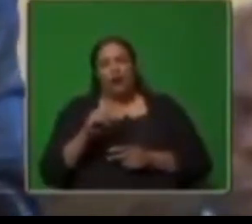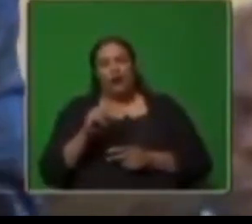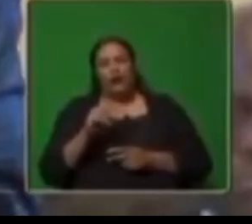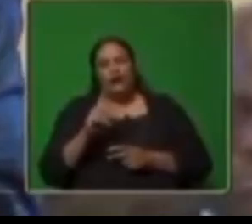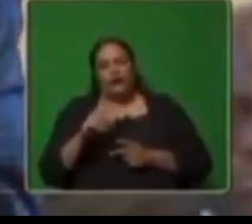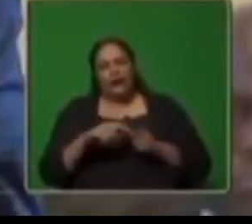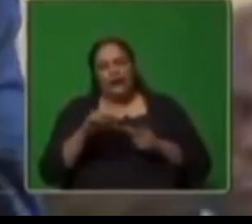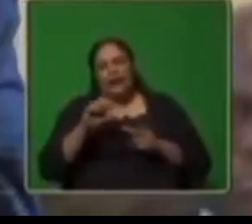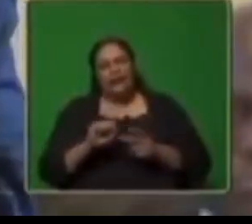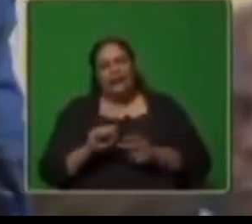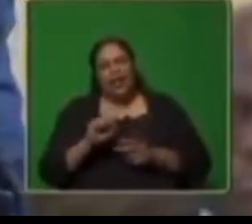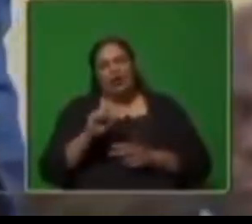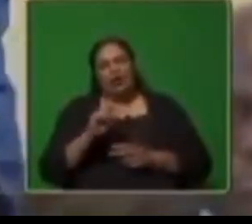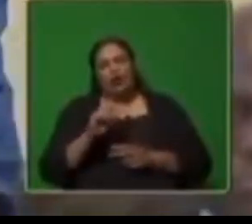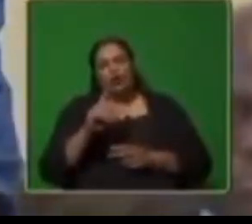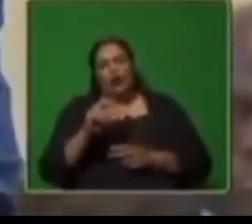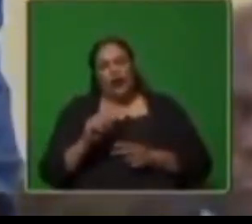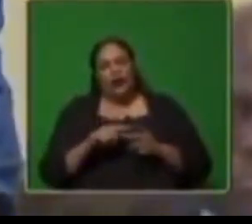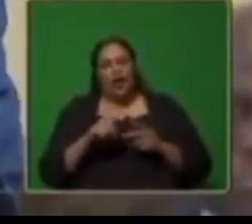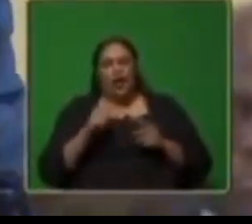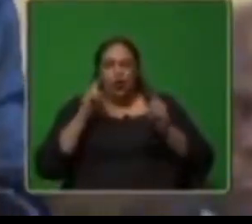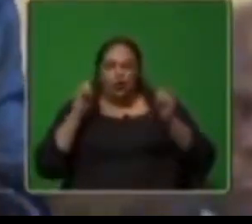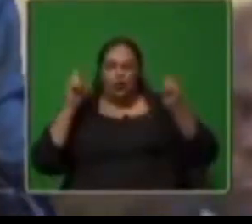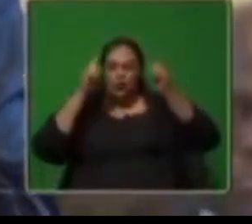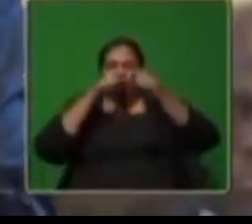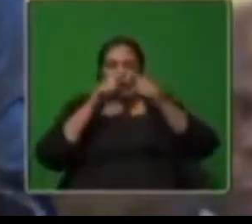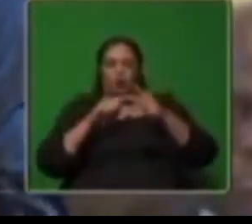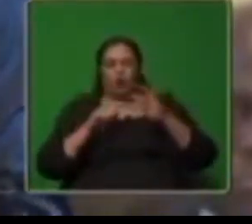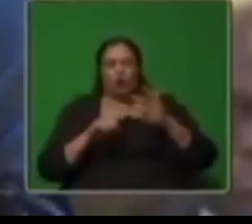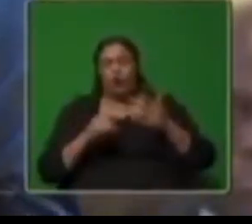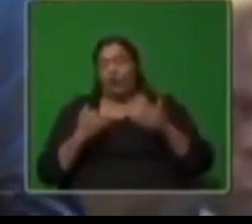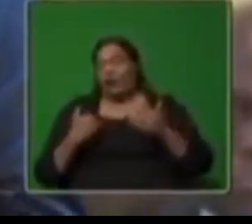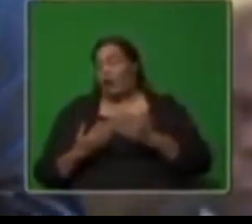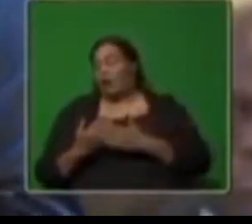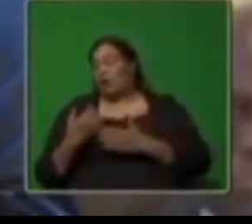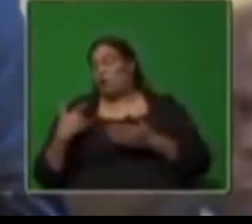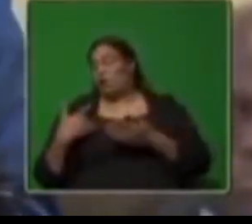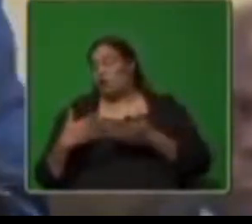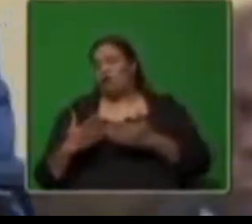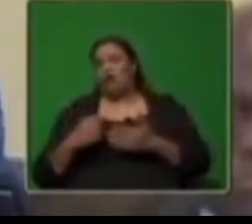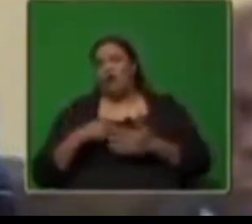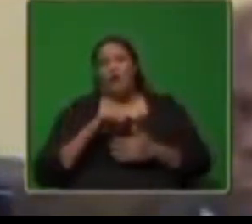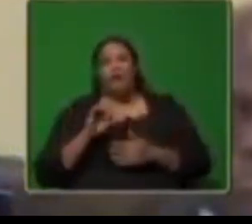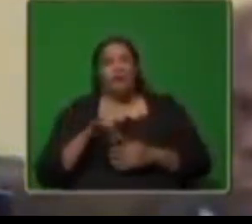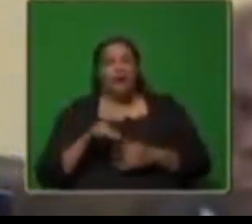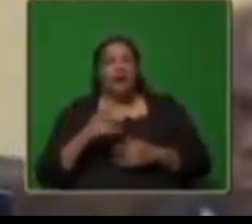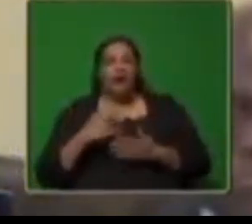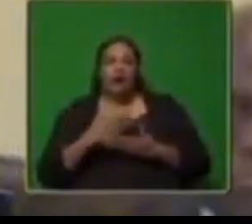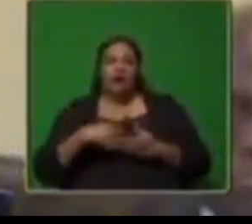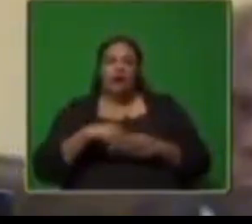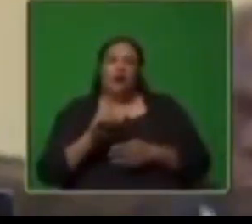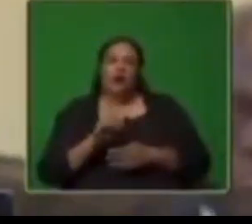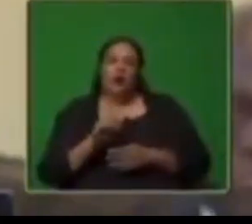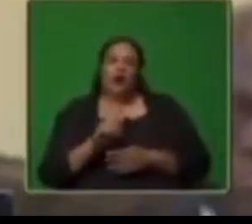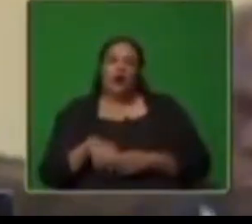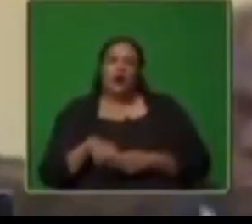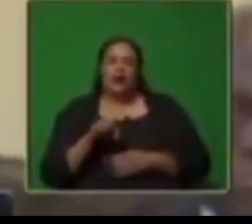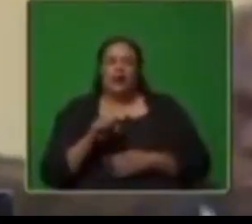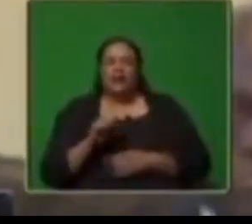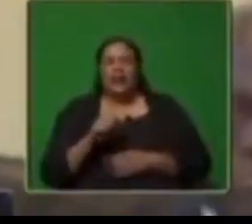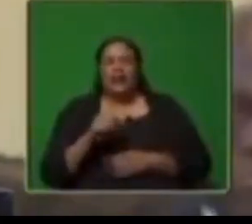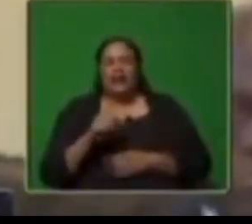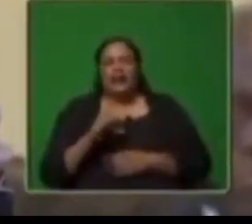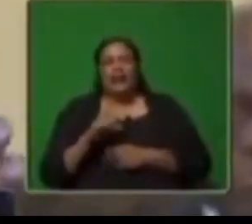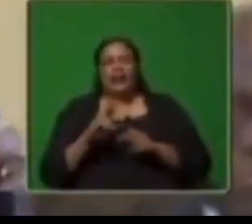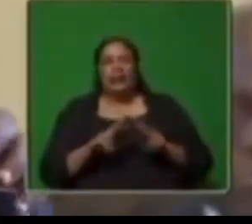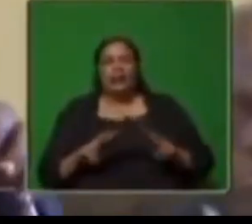Burundi, South Sudan, Lesotho. More recently, we've been part of the SADC